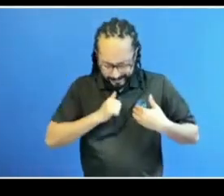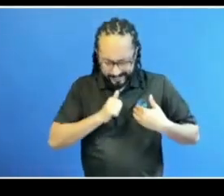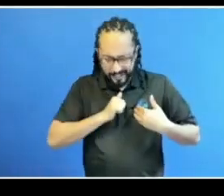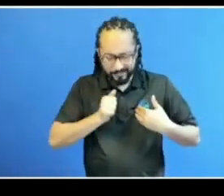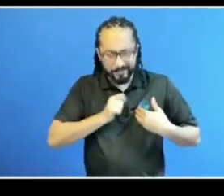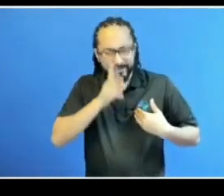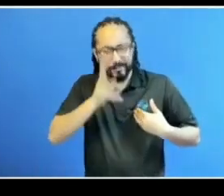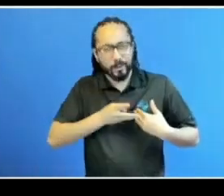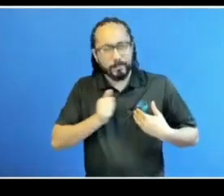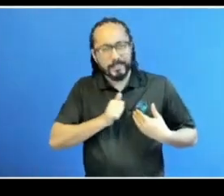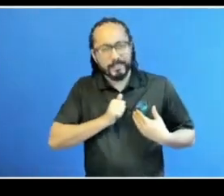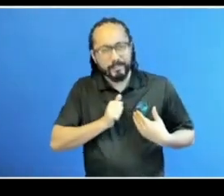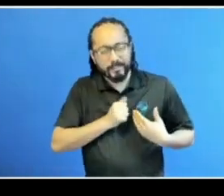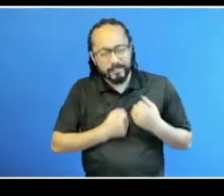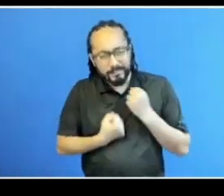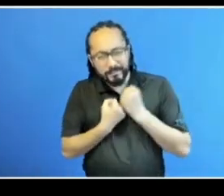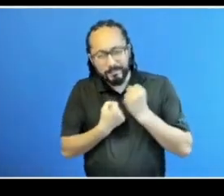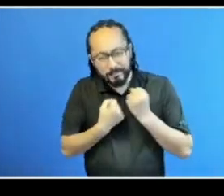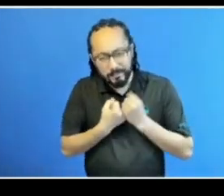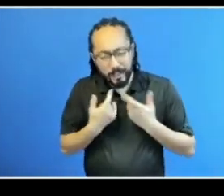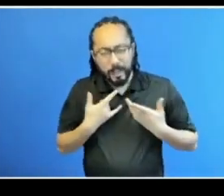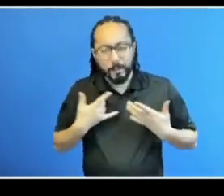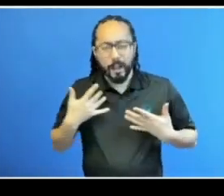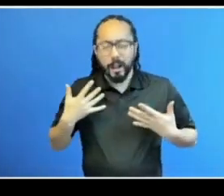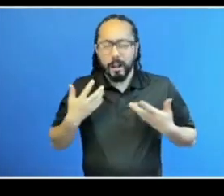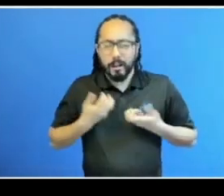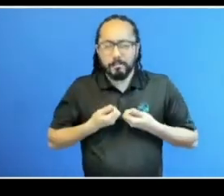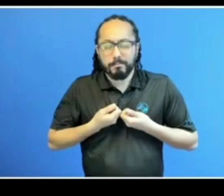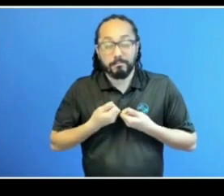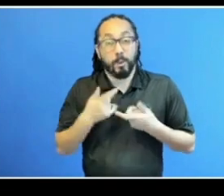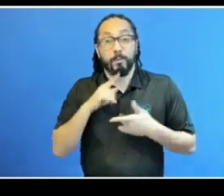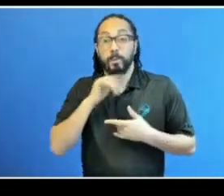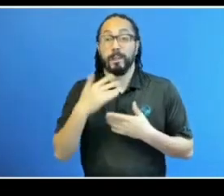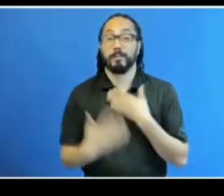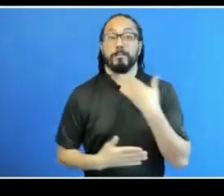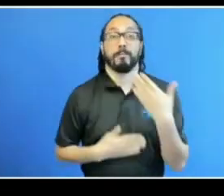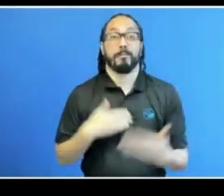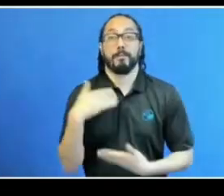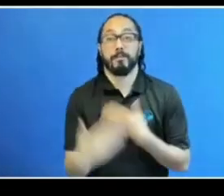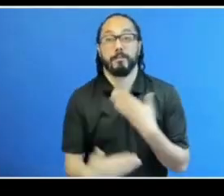myself. Over time, of course, that kind of led to